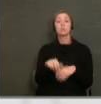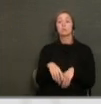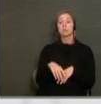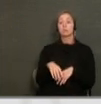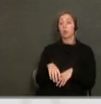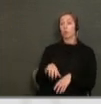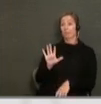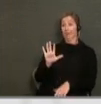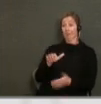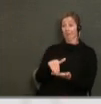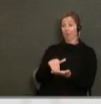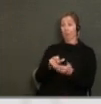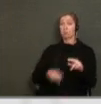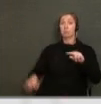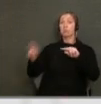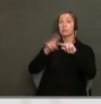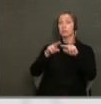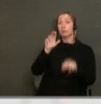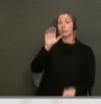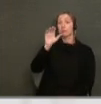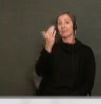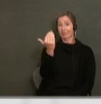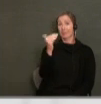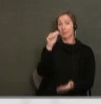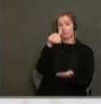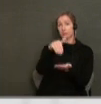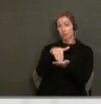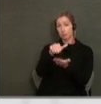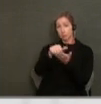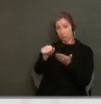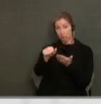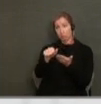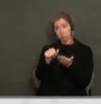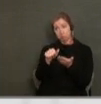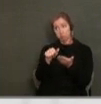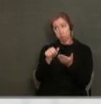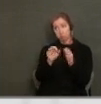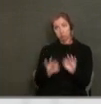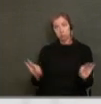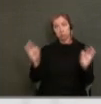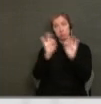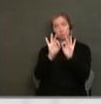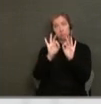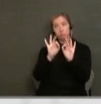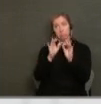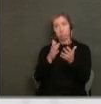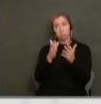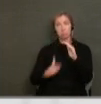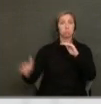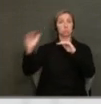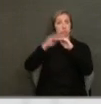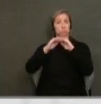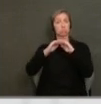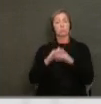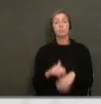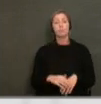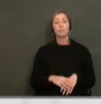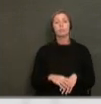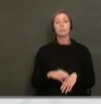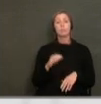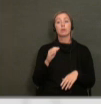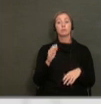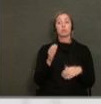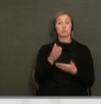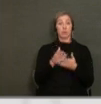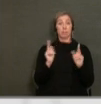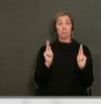to $15,000. So that's a significant increment. Also, for those individuals that qualify